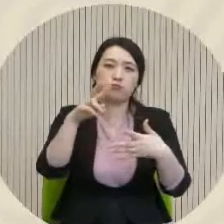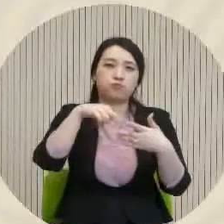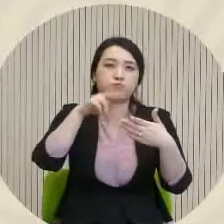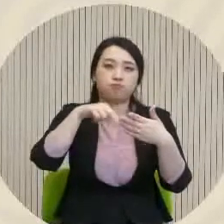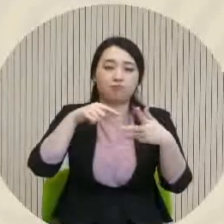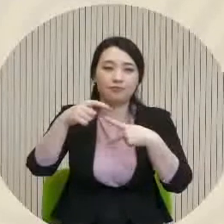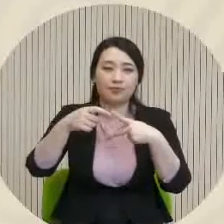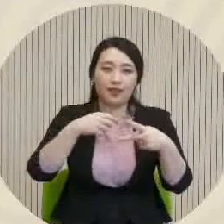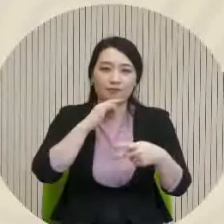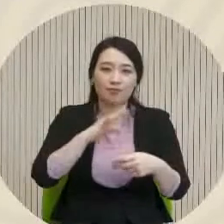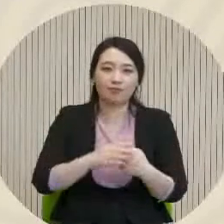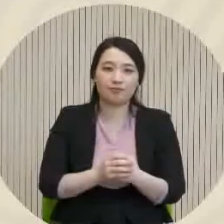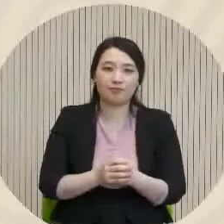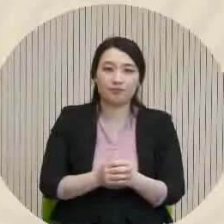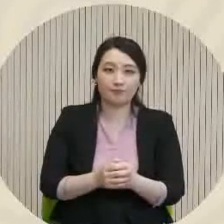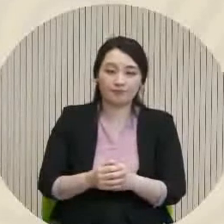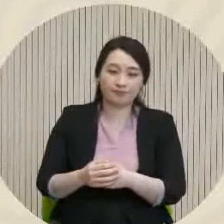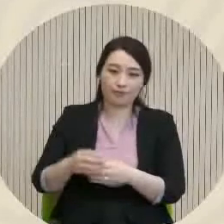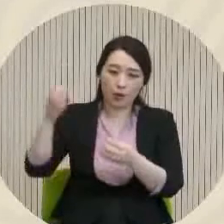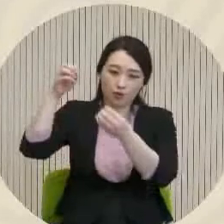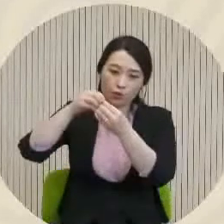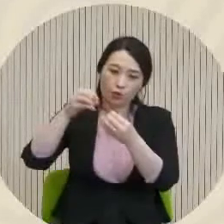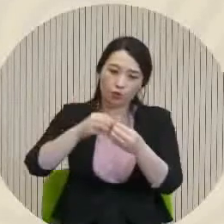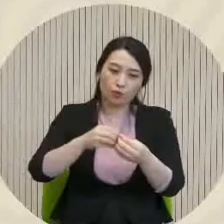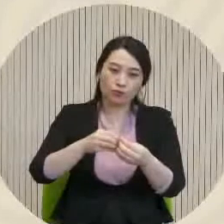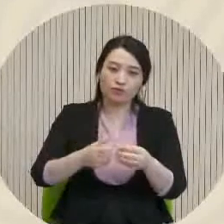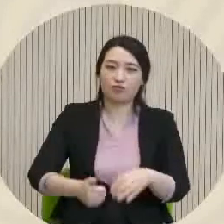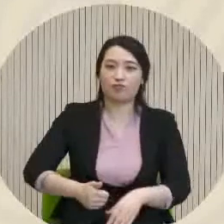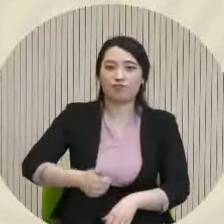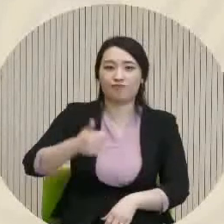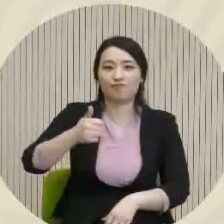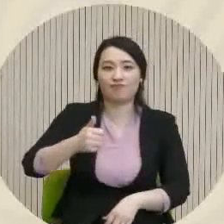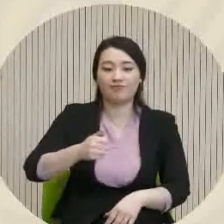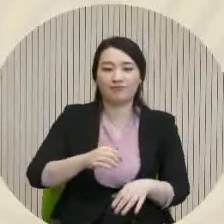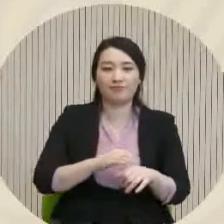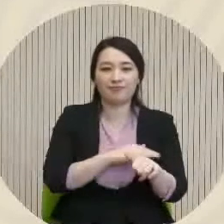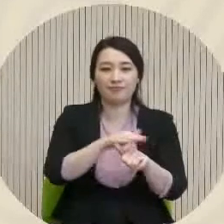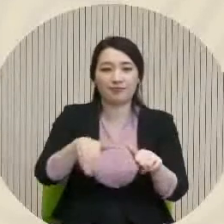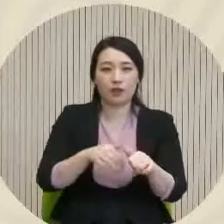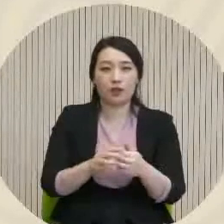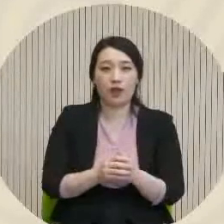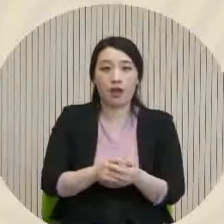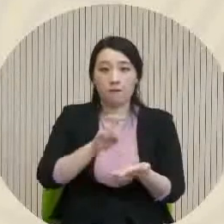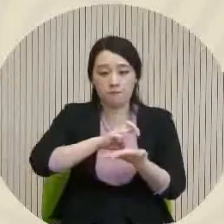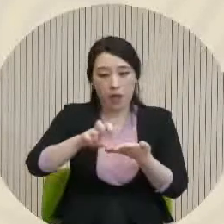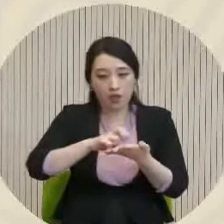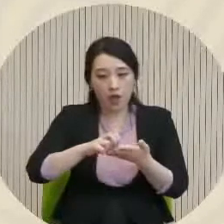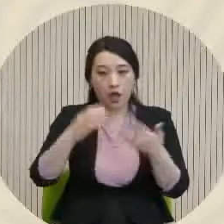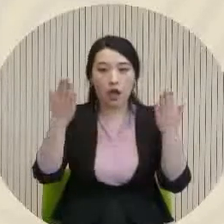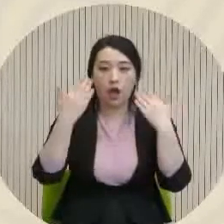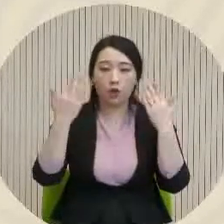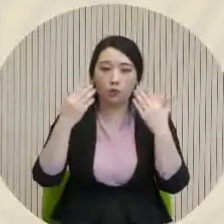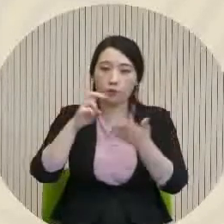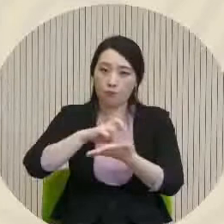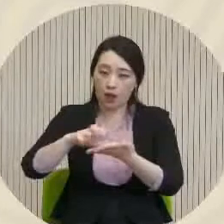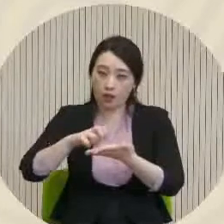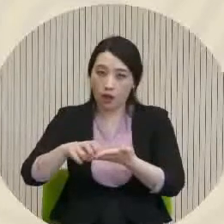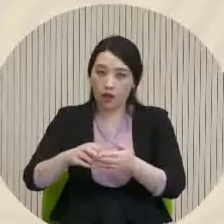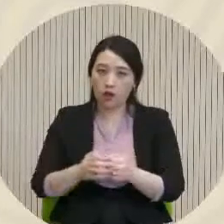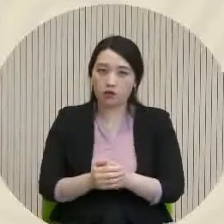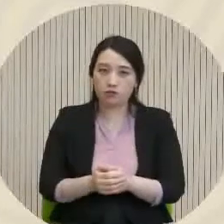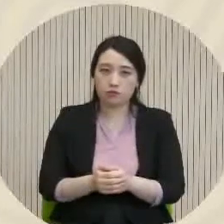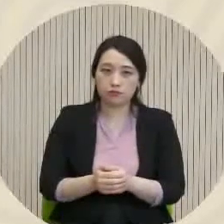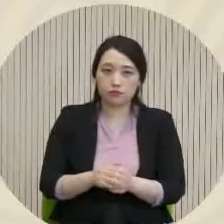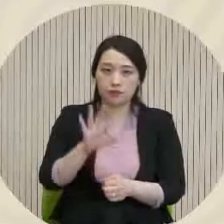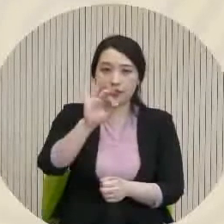favor language literacy and writing and traditional literacy methods. Cartoons, educational cartoons,